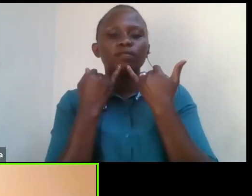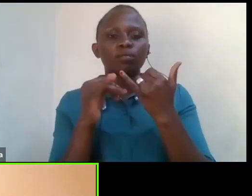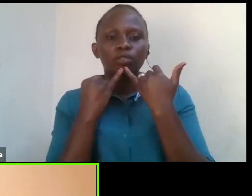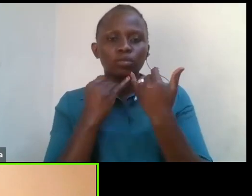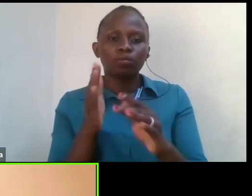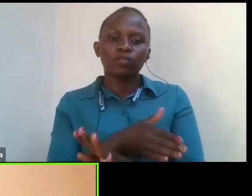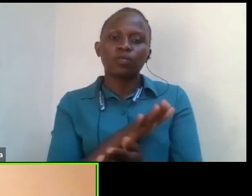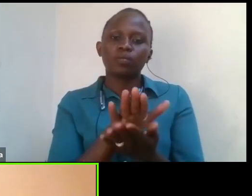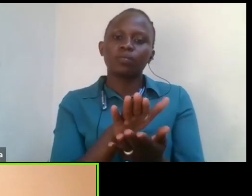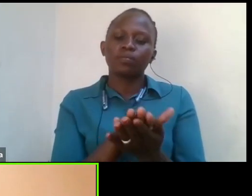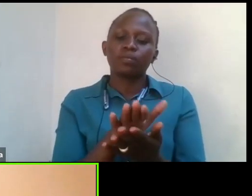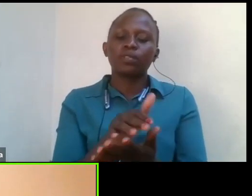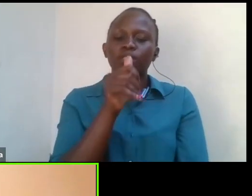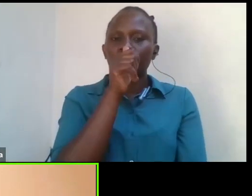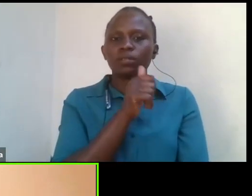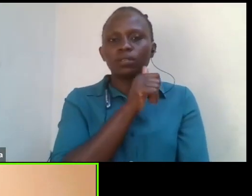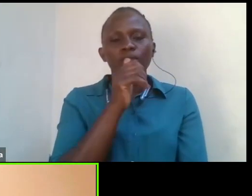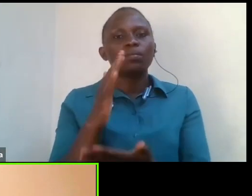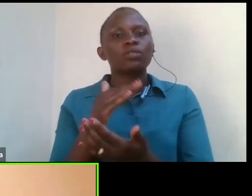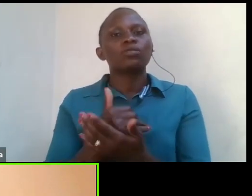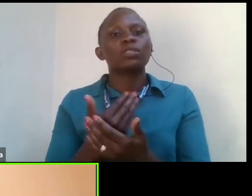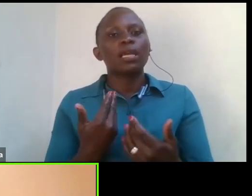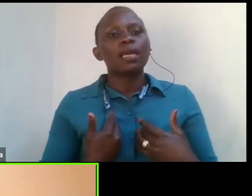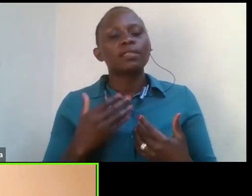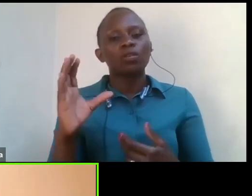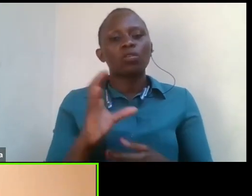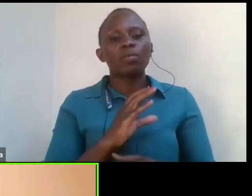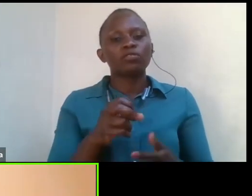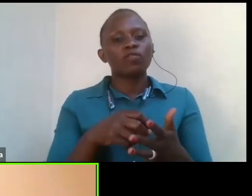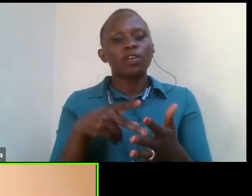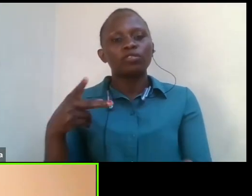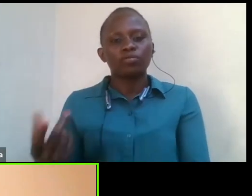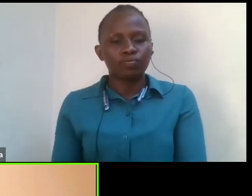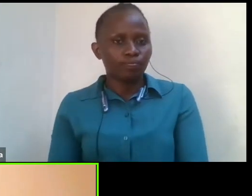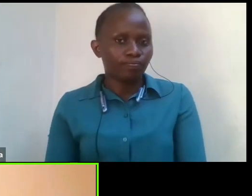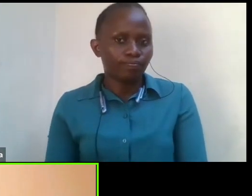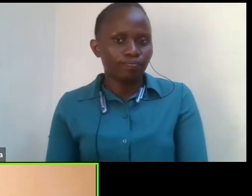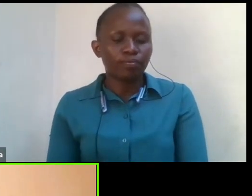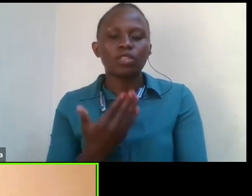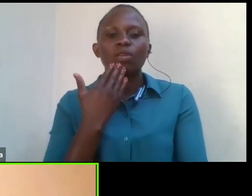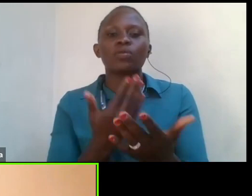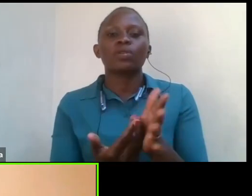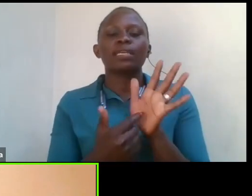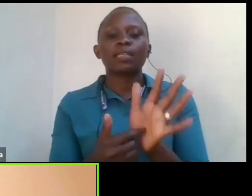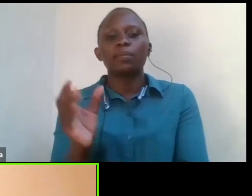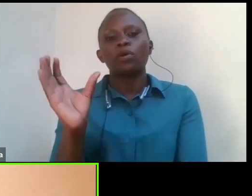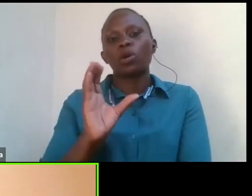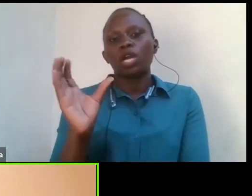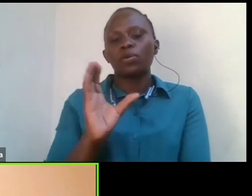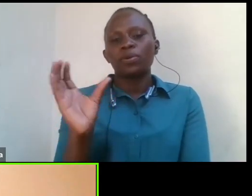keep secretive because it has got commercial value. So a good example is Coca-Cola.